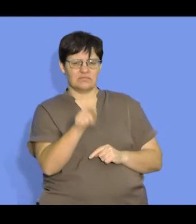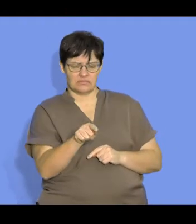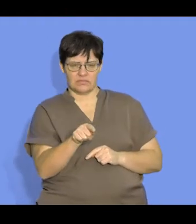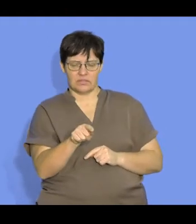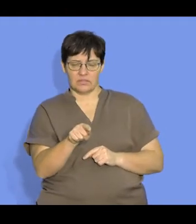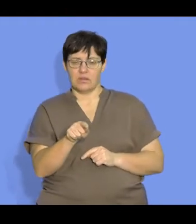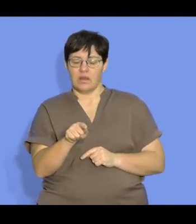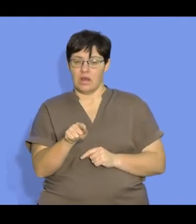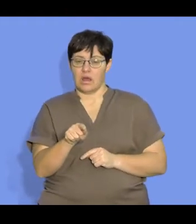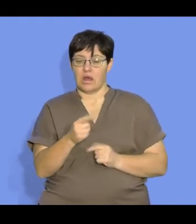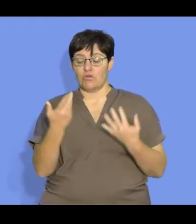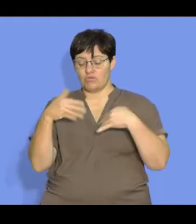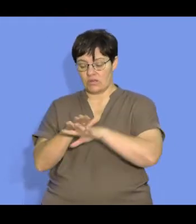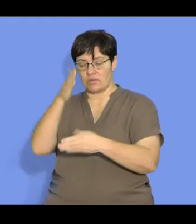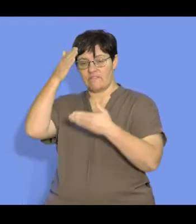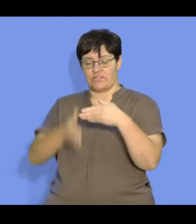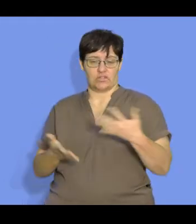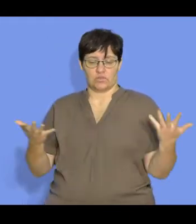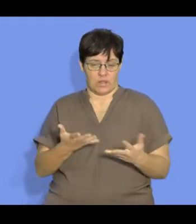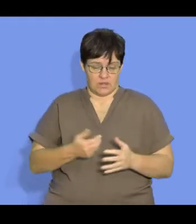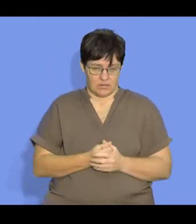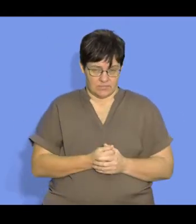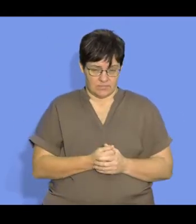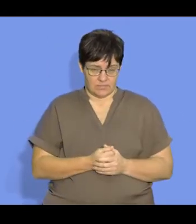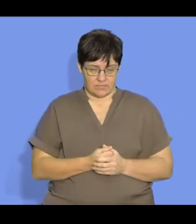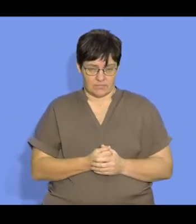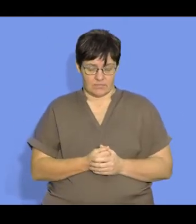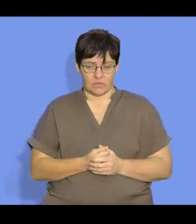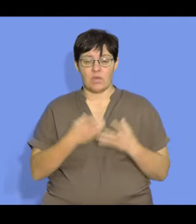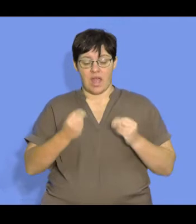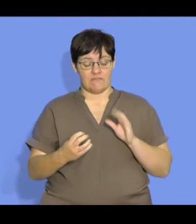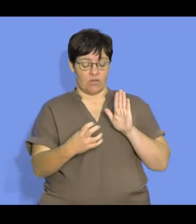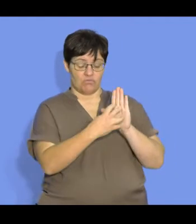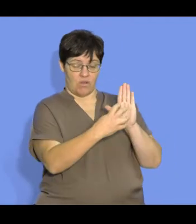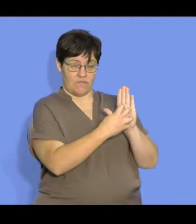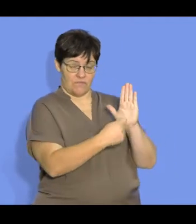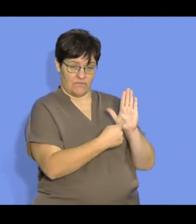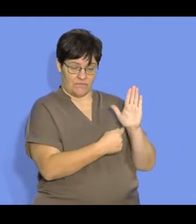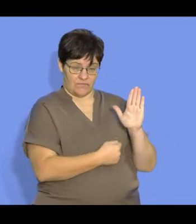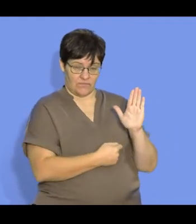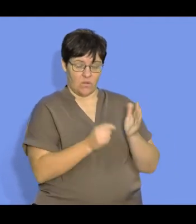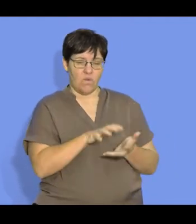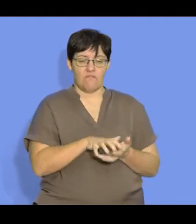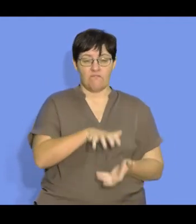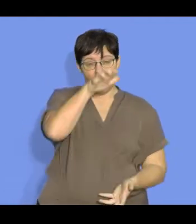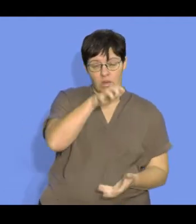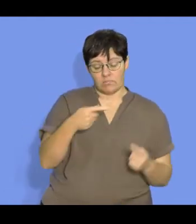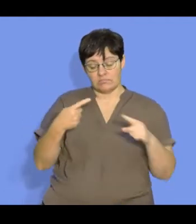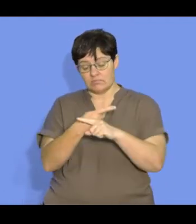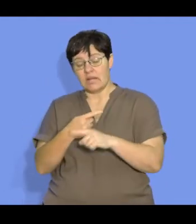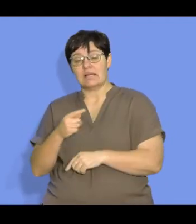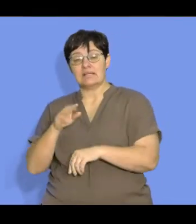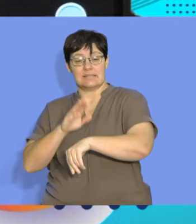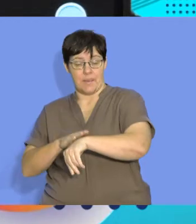at which the reactions are complete. Now, whenever we have a graph, whenever we have a volume versus